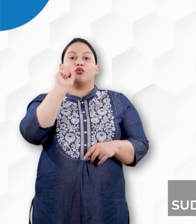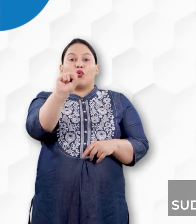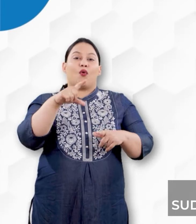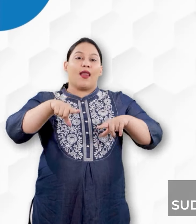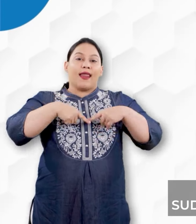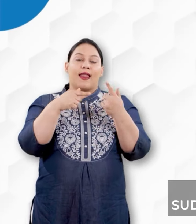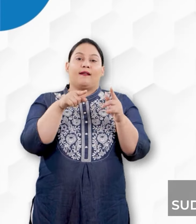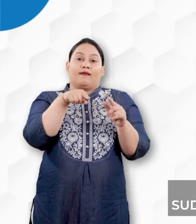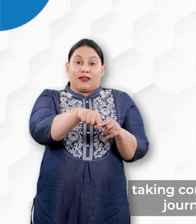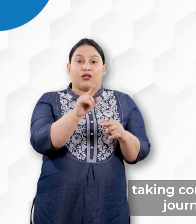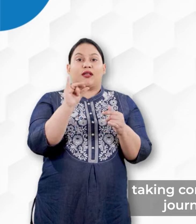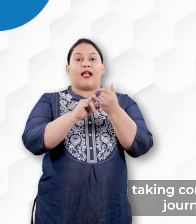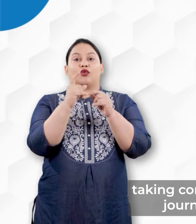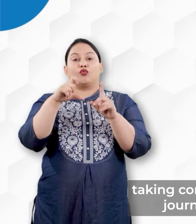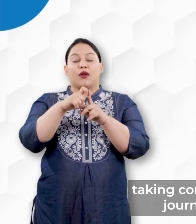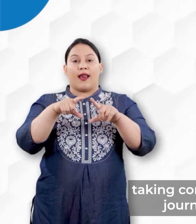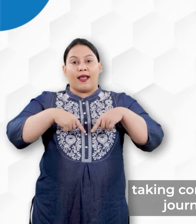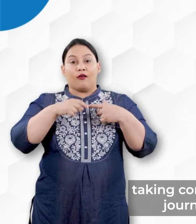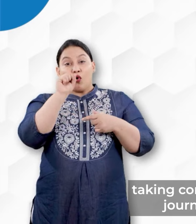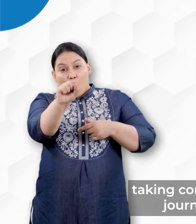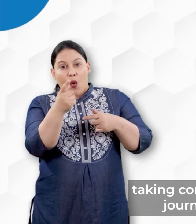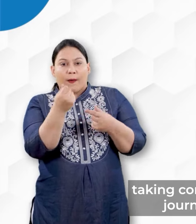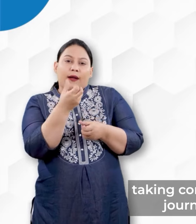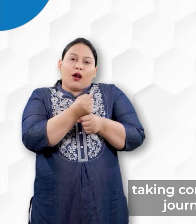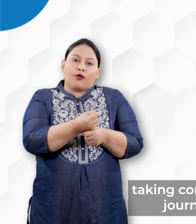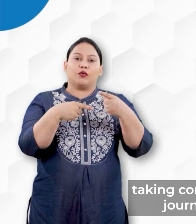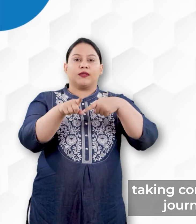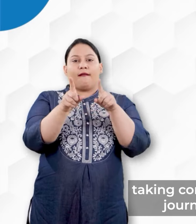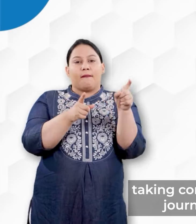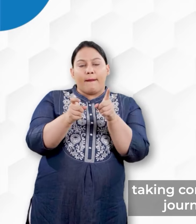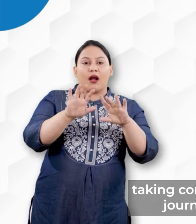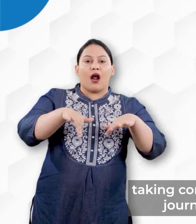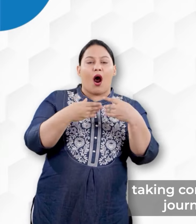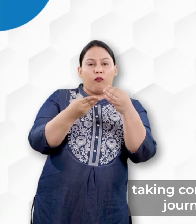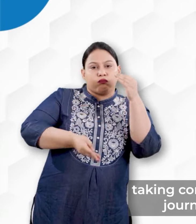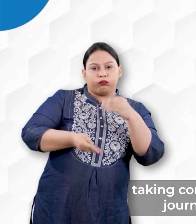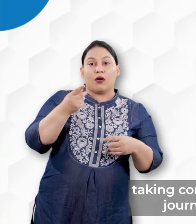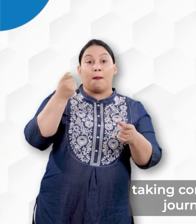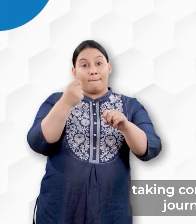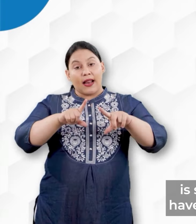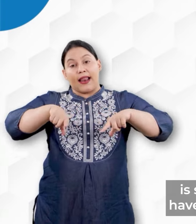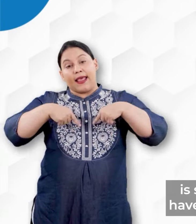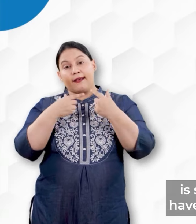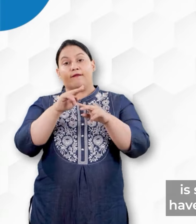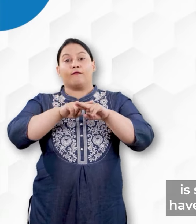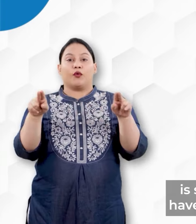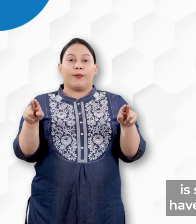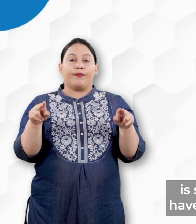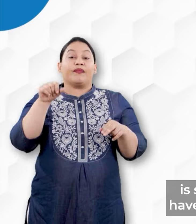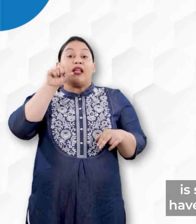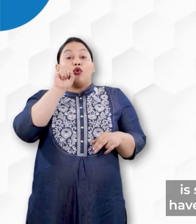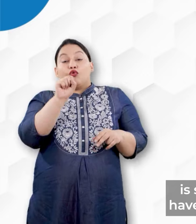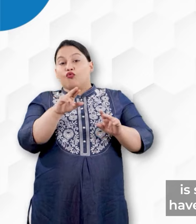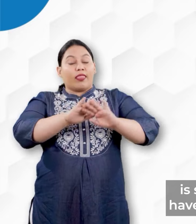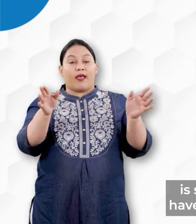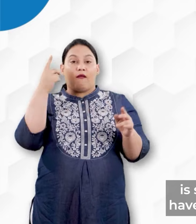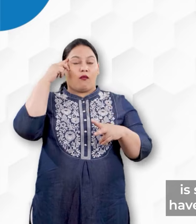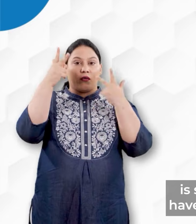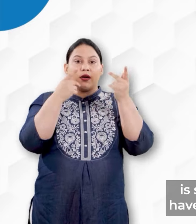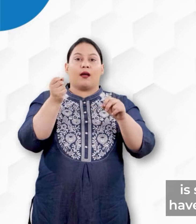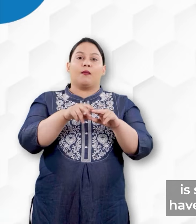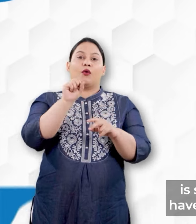Life eWealth Royale, taking control of your wealth creation journey along with life cover is something you never have to